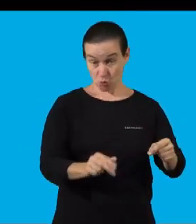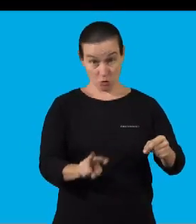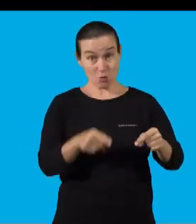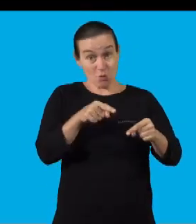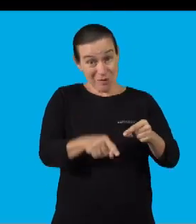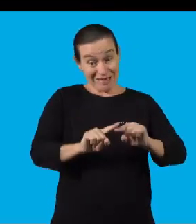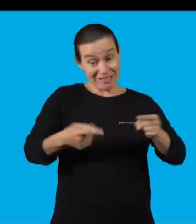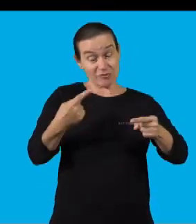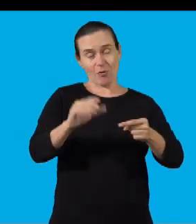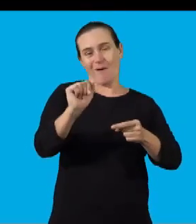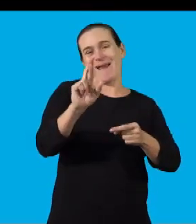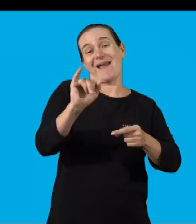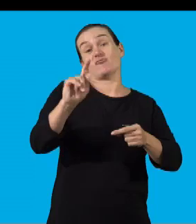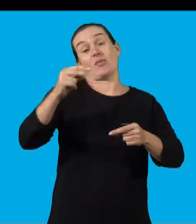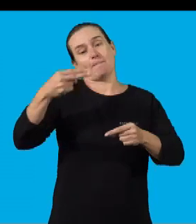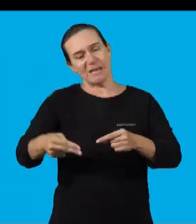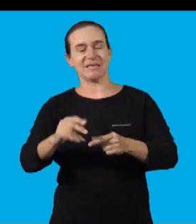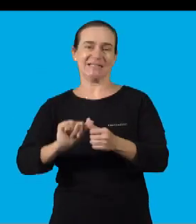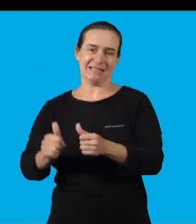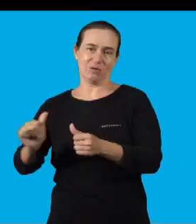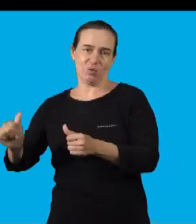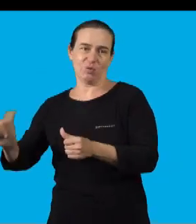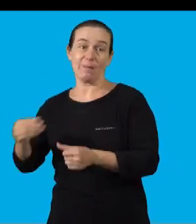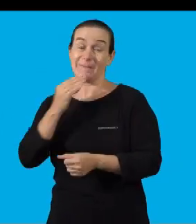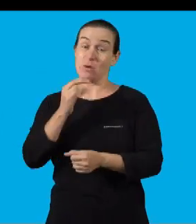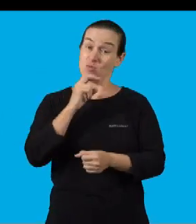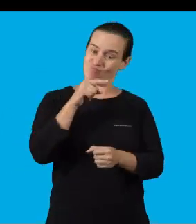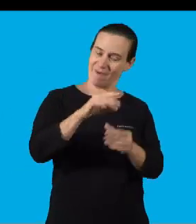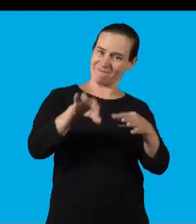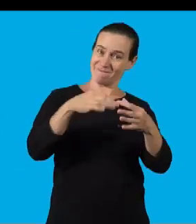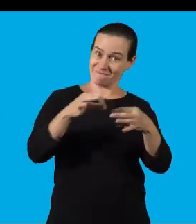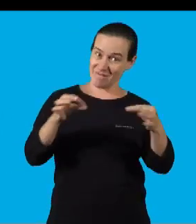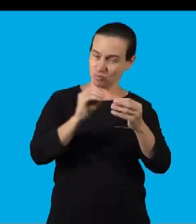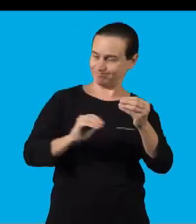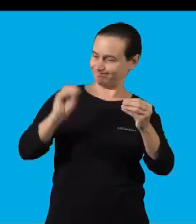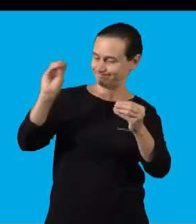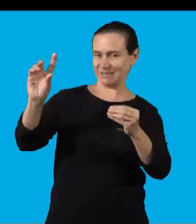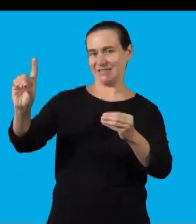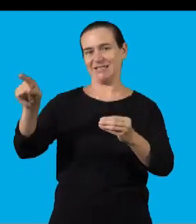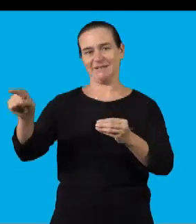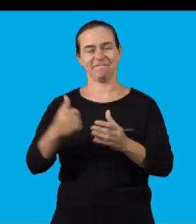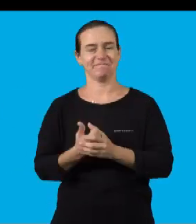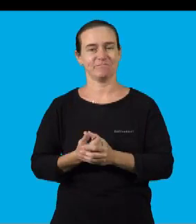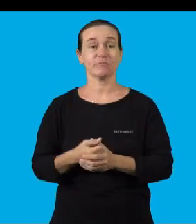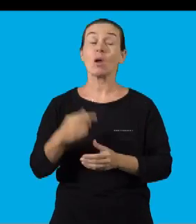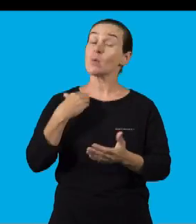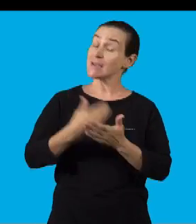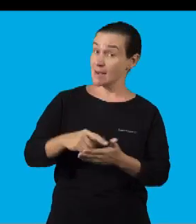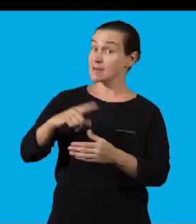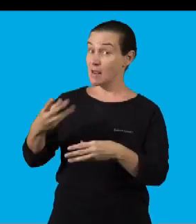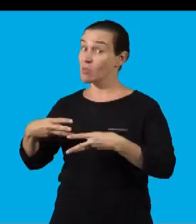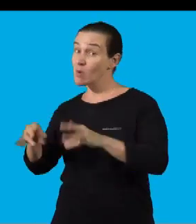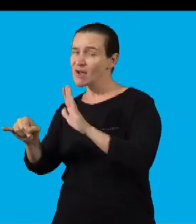arithmetic sequence, then that is going to be the value that we substitute in the place of D. Of course, there was another way